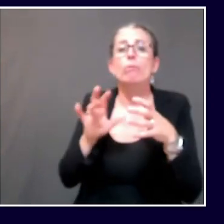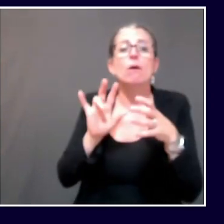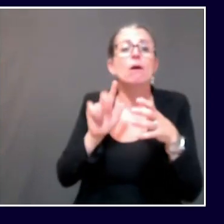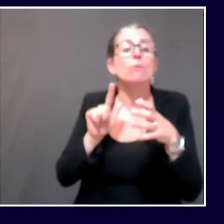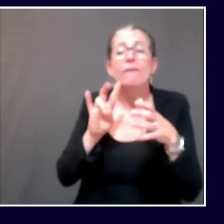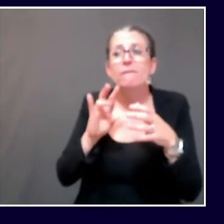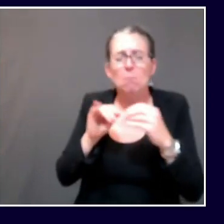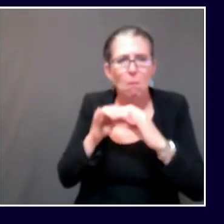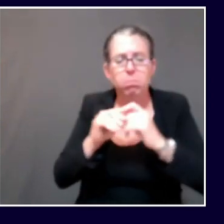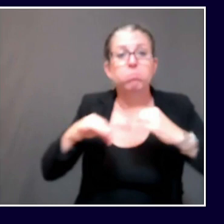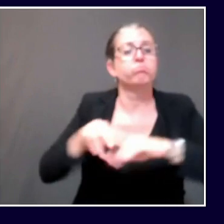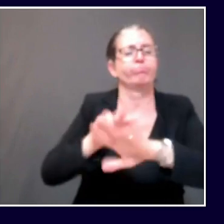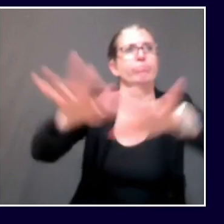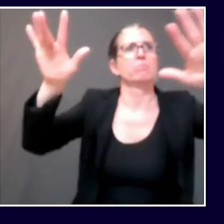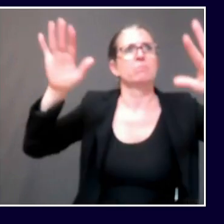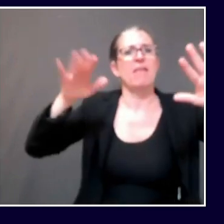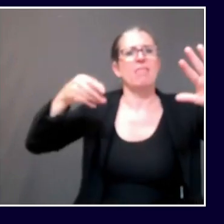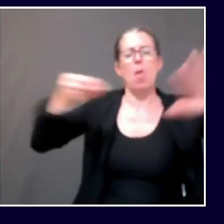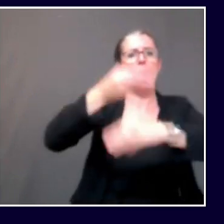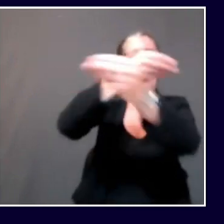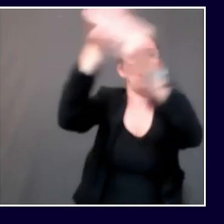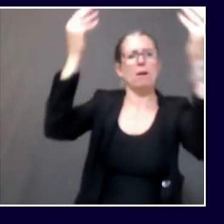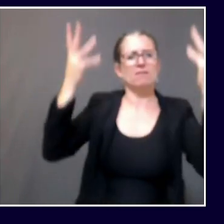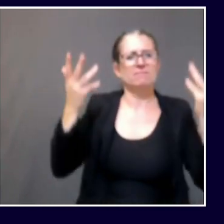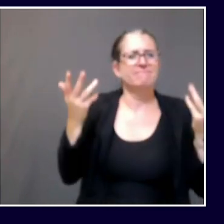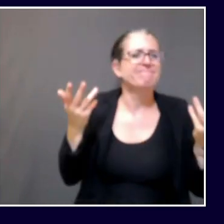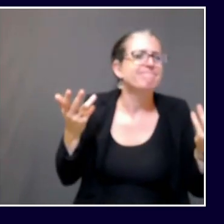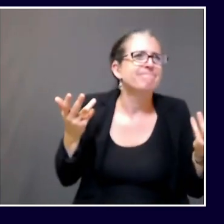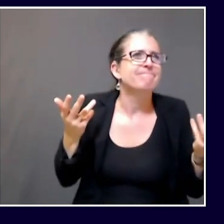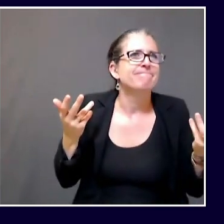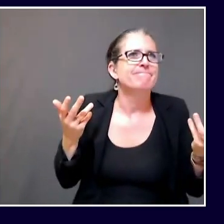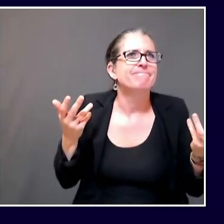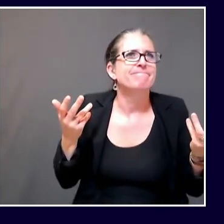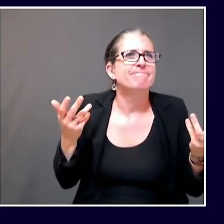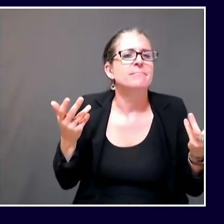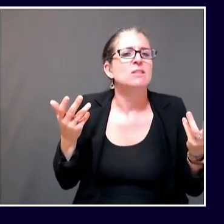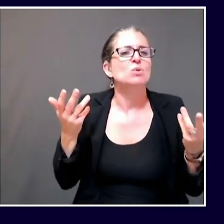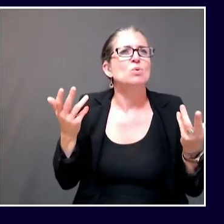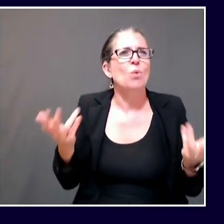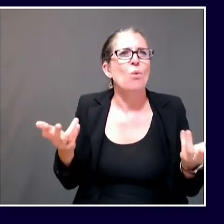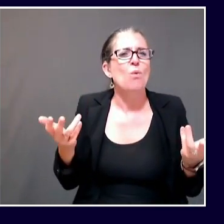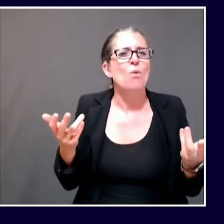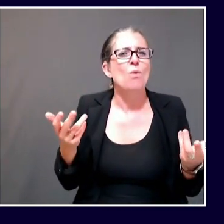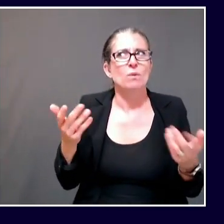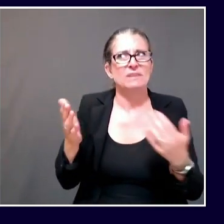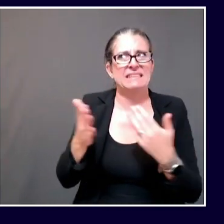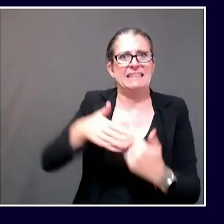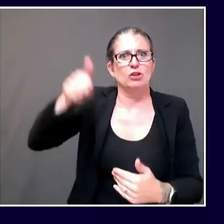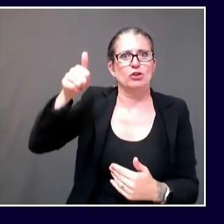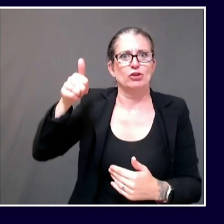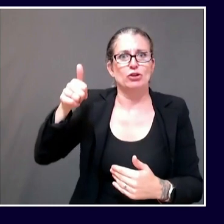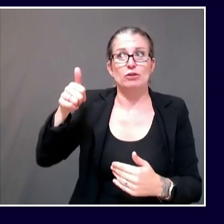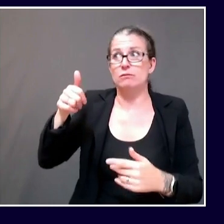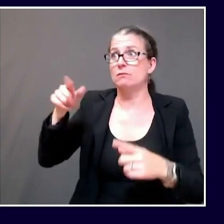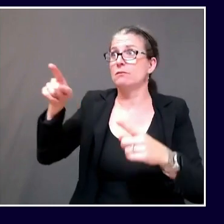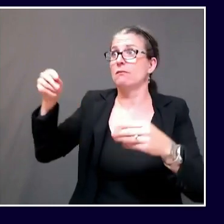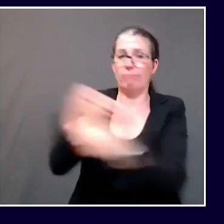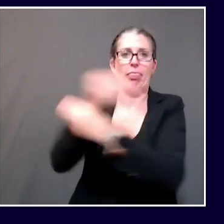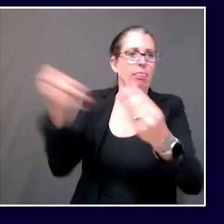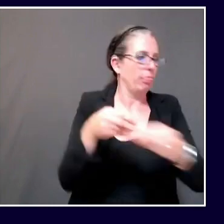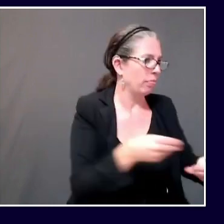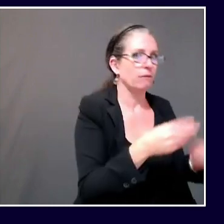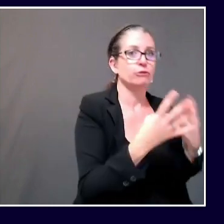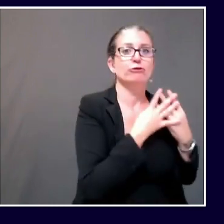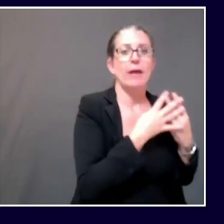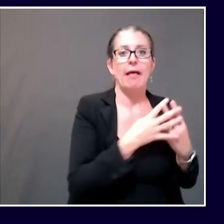elsewhere. Maple Crest, the jail. Basically, when you go into a situation with a lot of cases, you're going to come out with even more, and